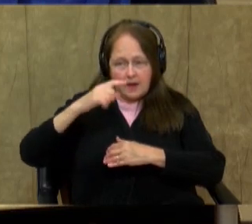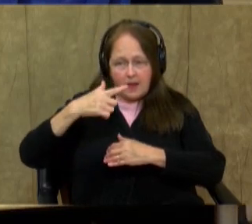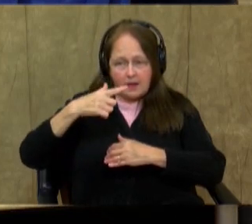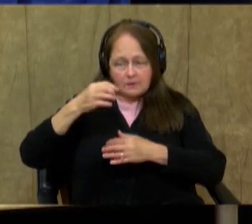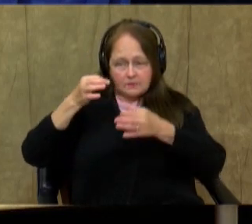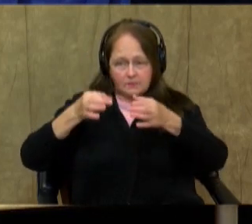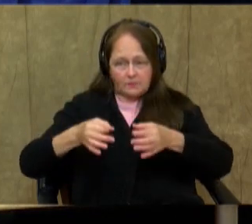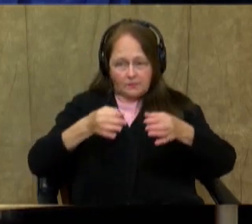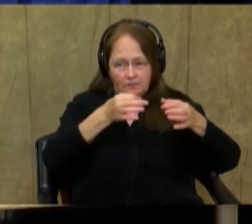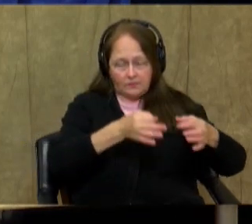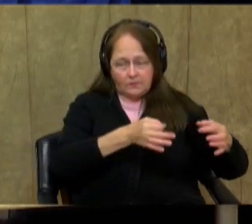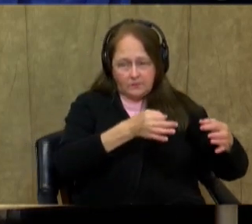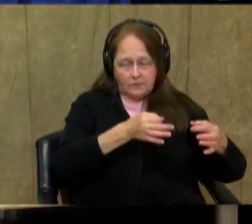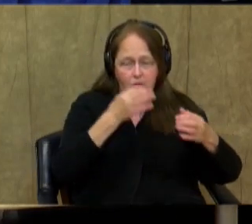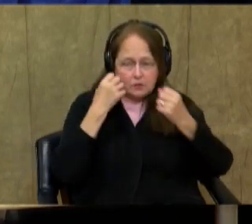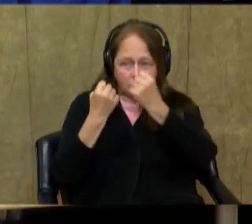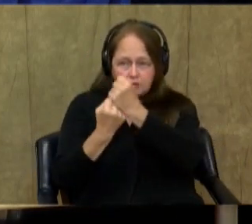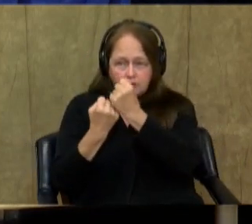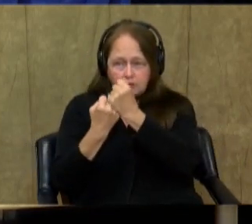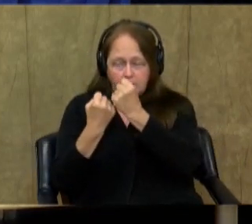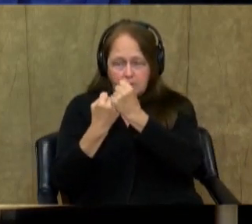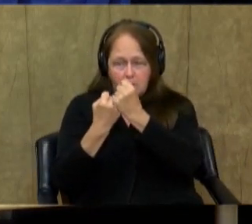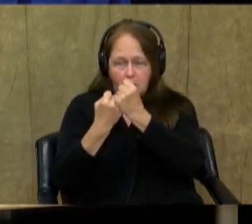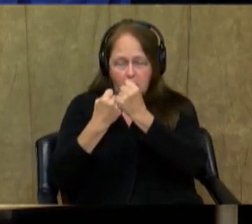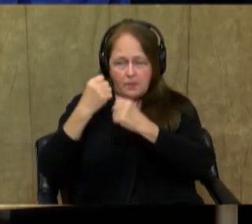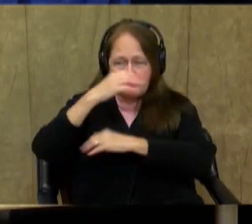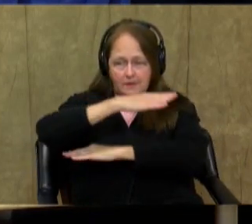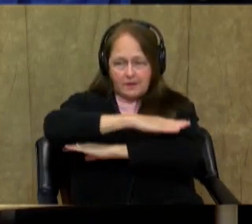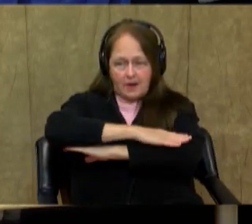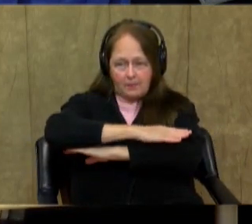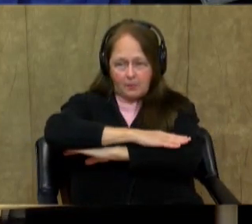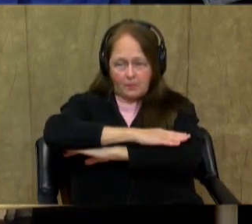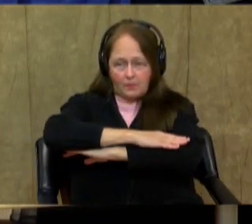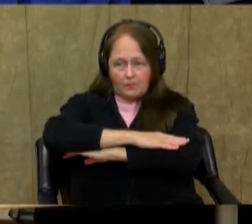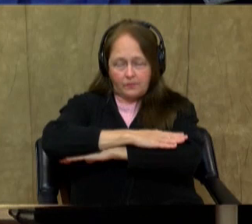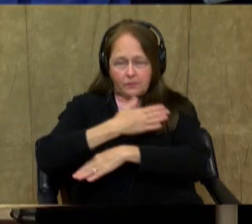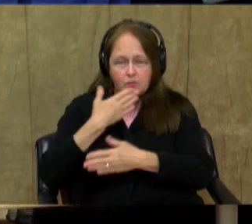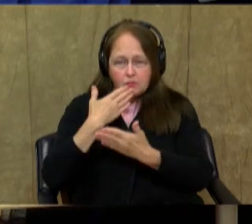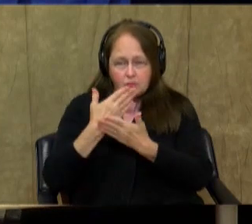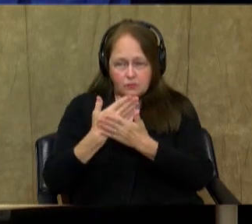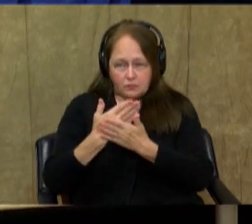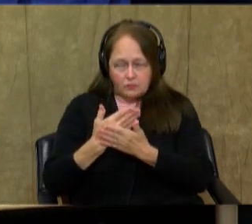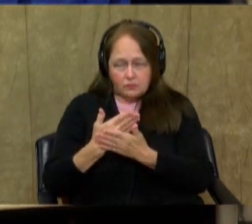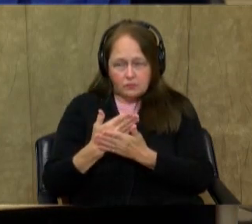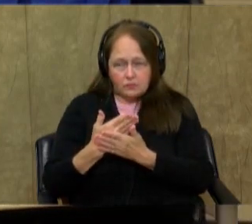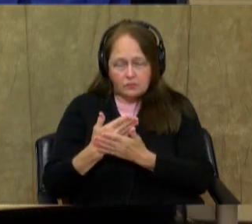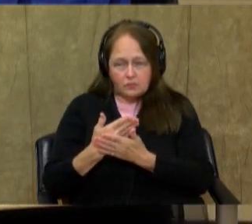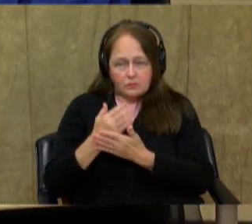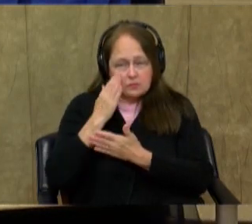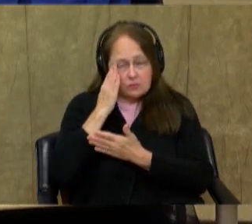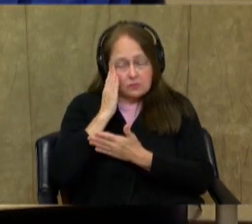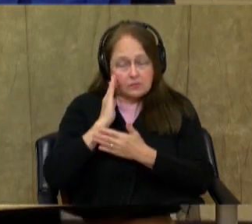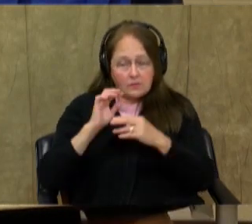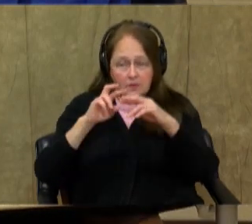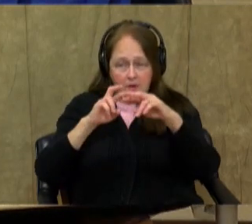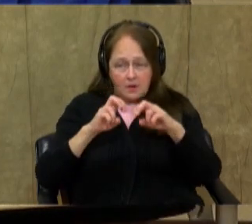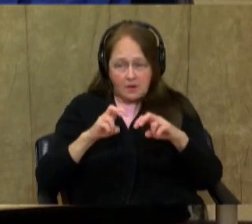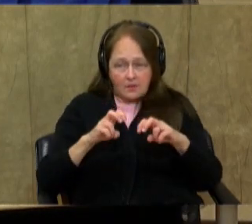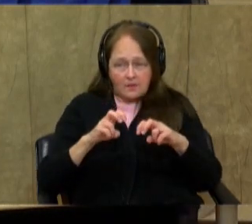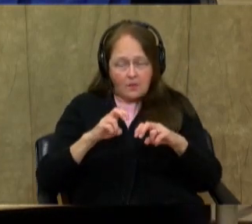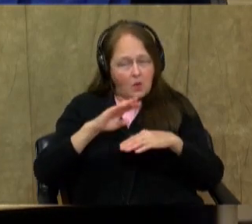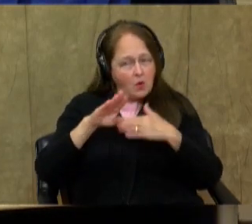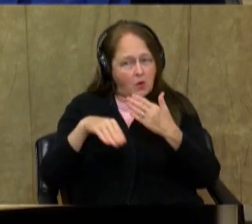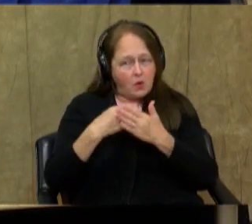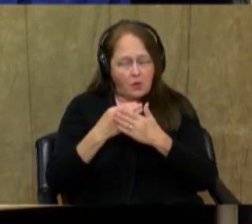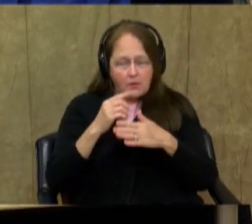your supporting details. They support the base of the table. Good. Now, the next thing is analyze. We do this